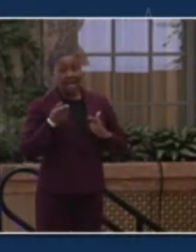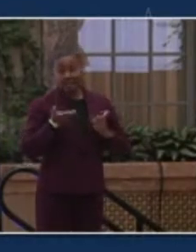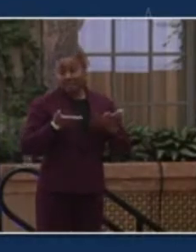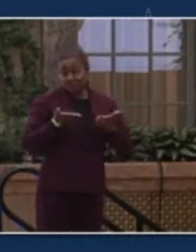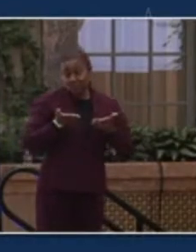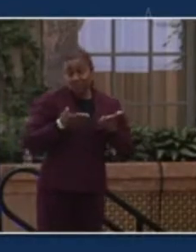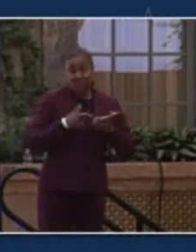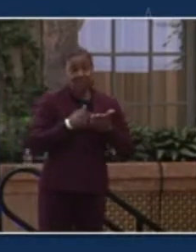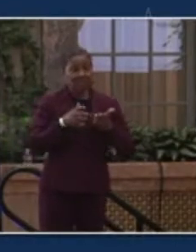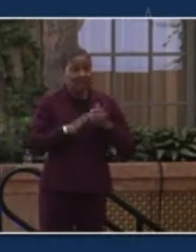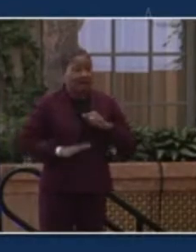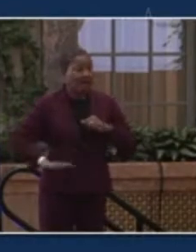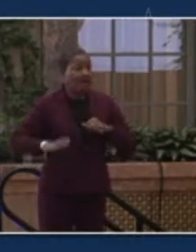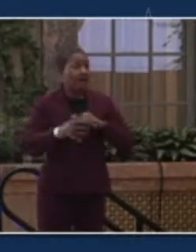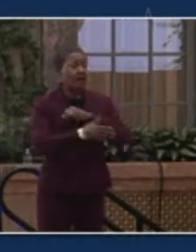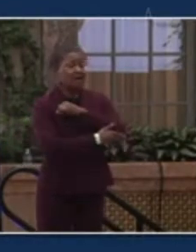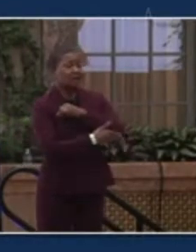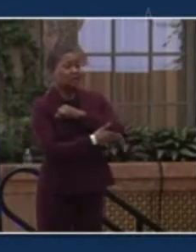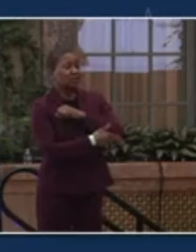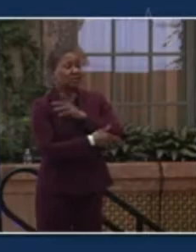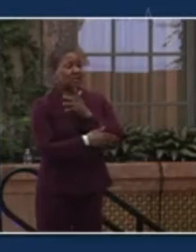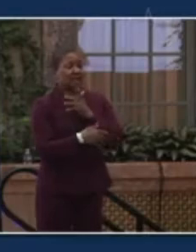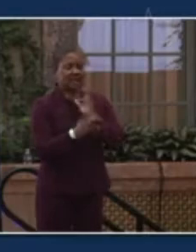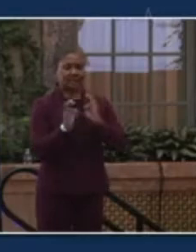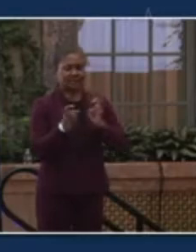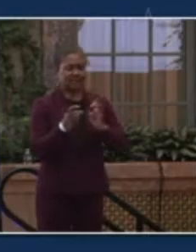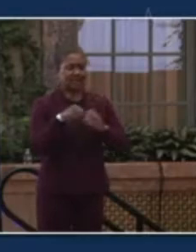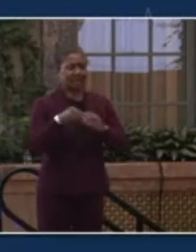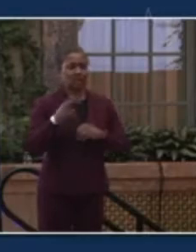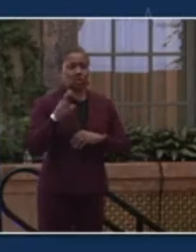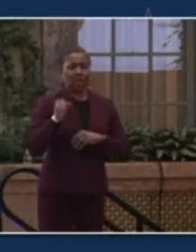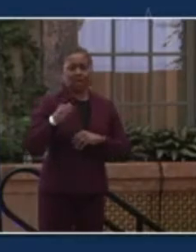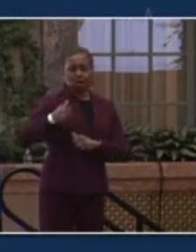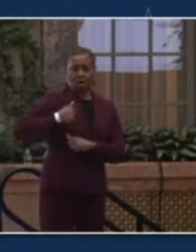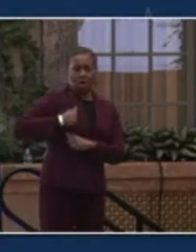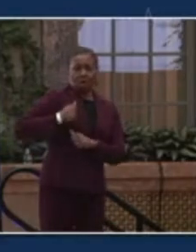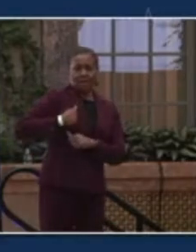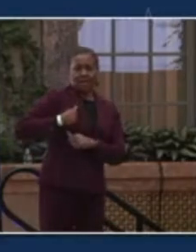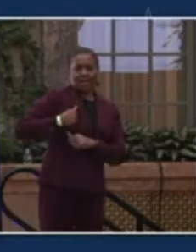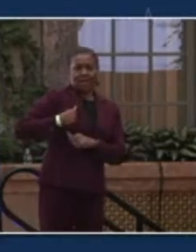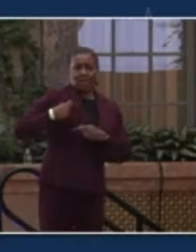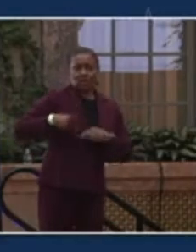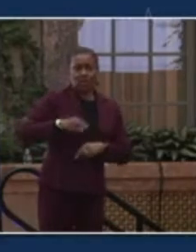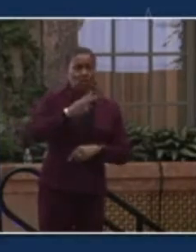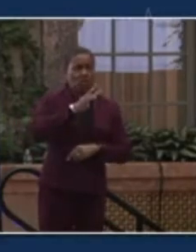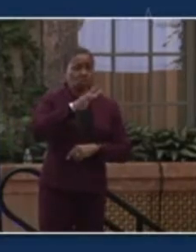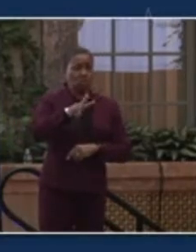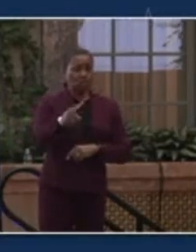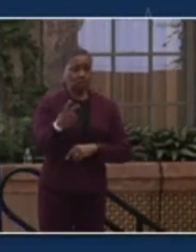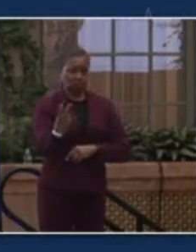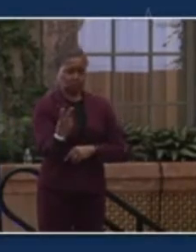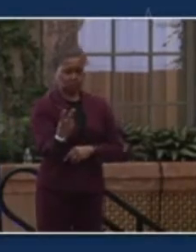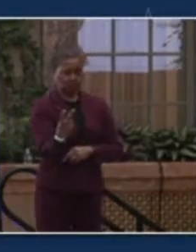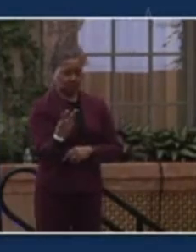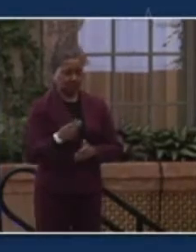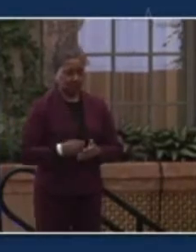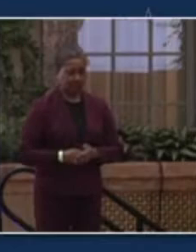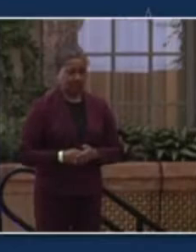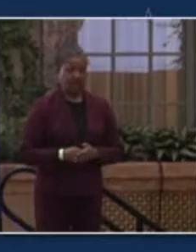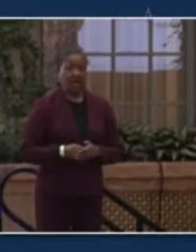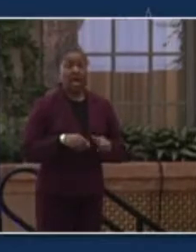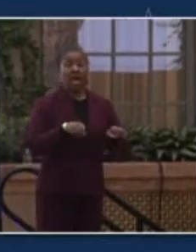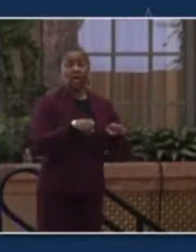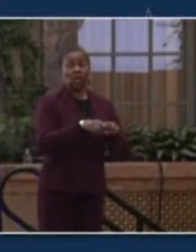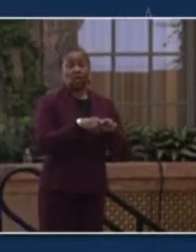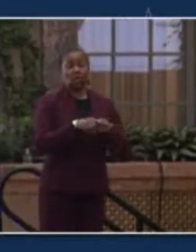served this country as a sergeant in the U.S. Army during World War II, further